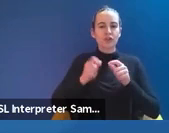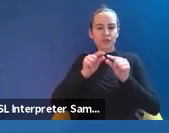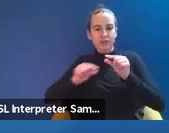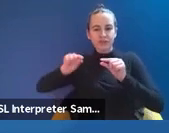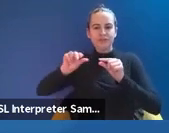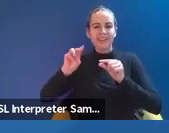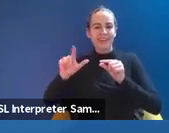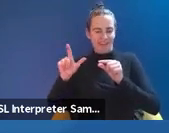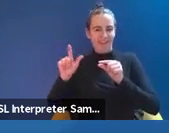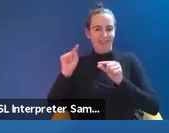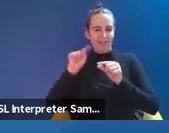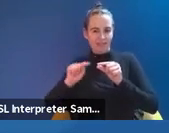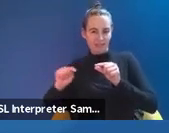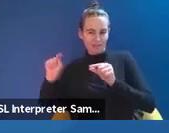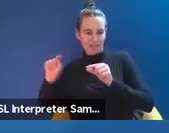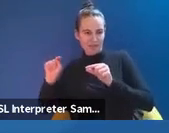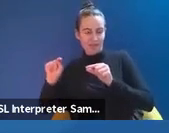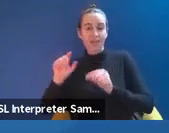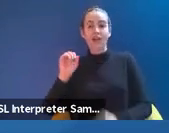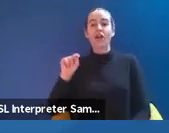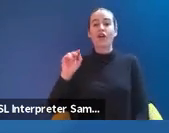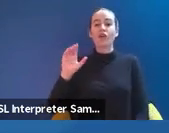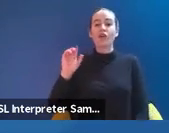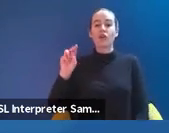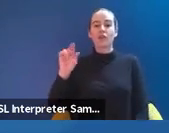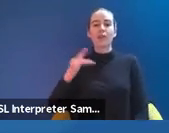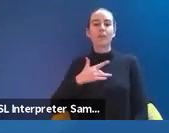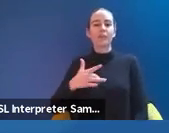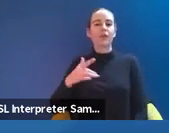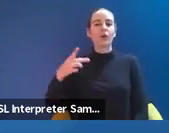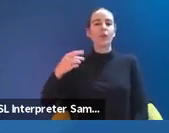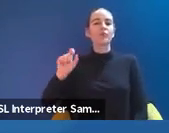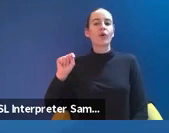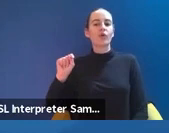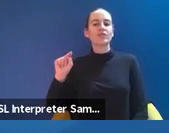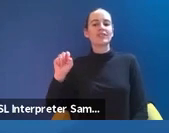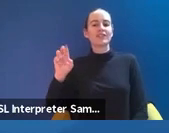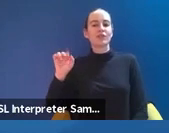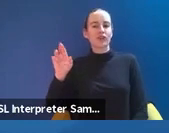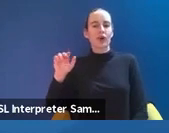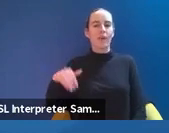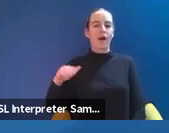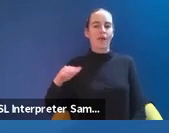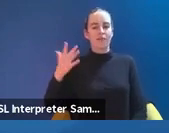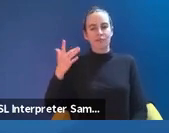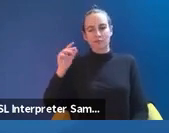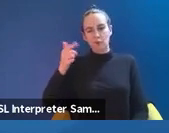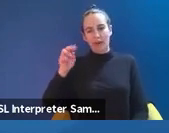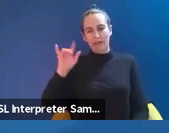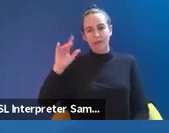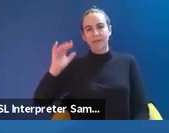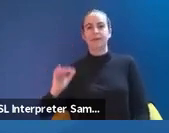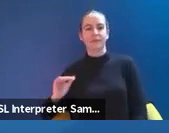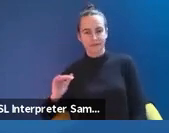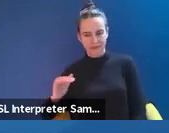in. Most often the otoconia goes into the posterior canal, the one at the bottom, just because of gravity. And so you